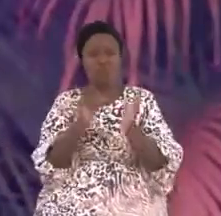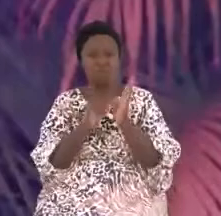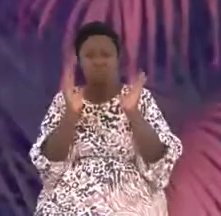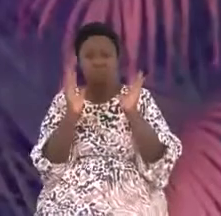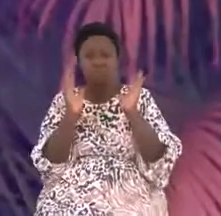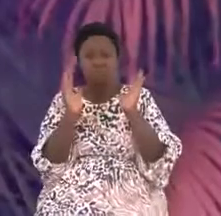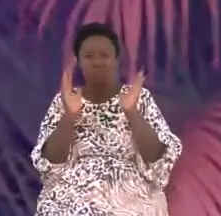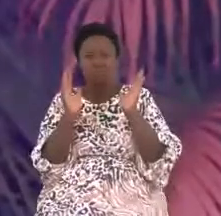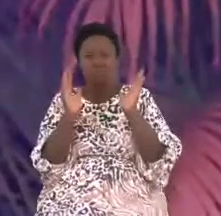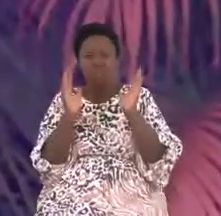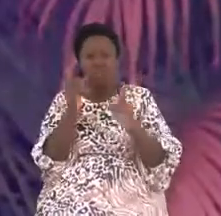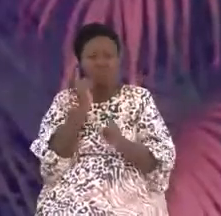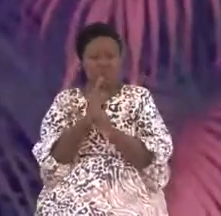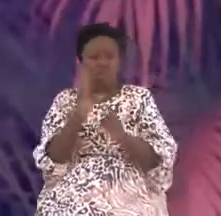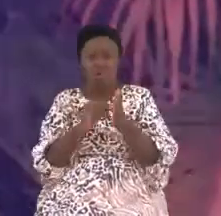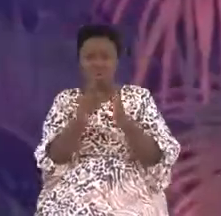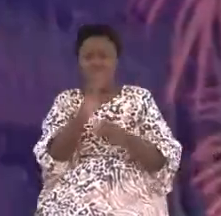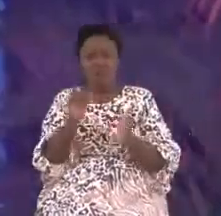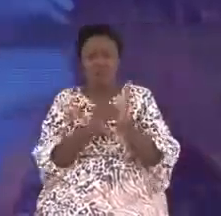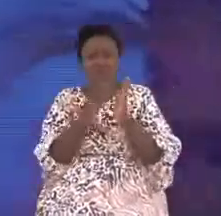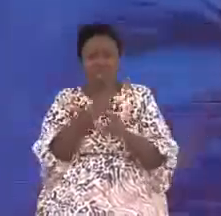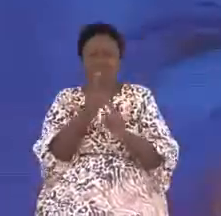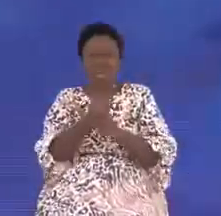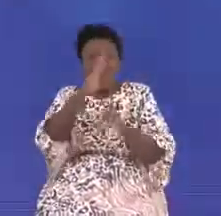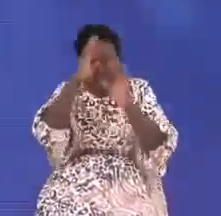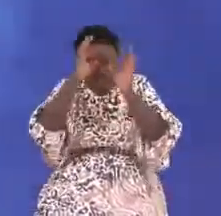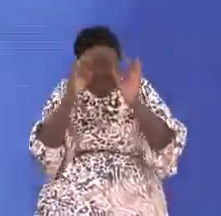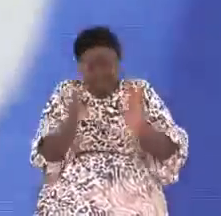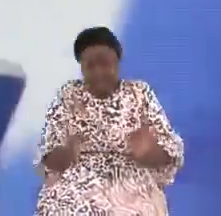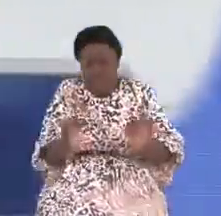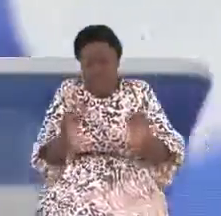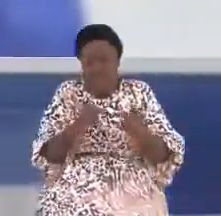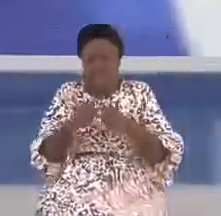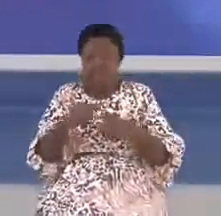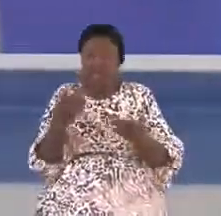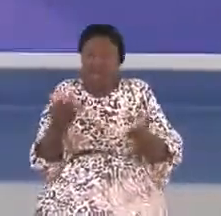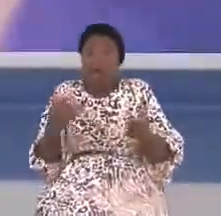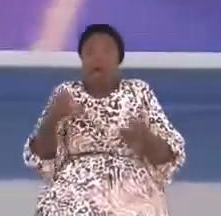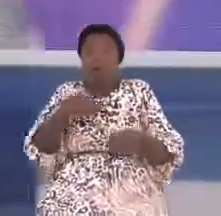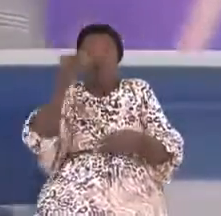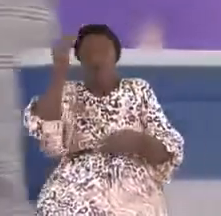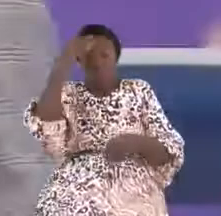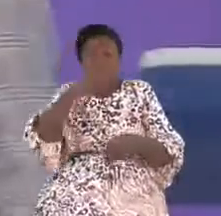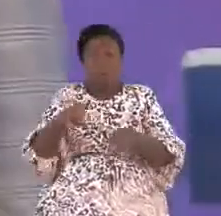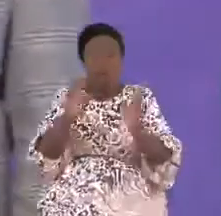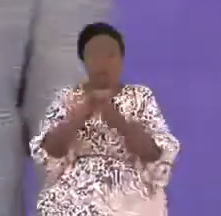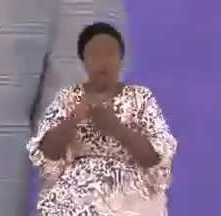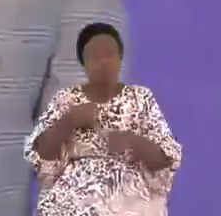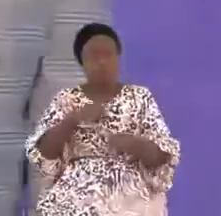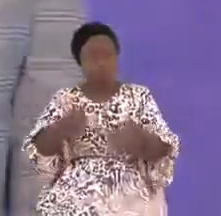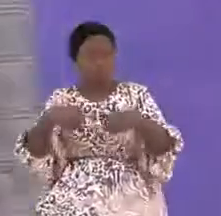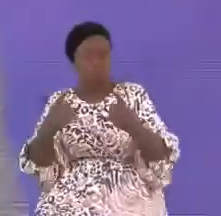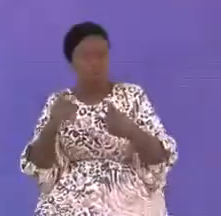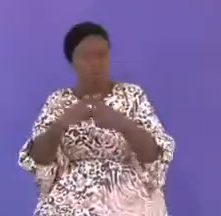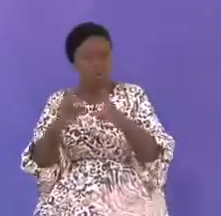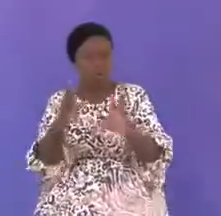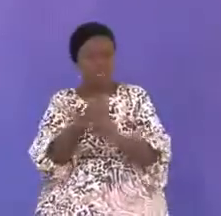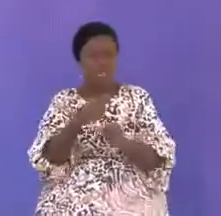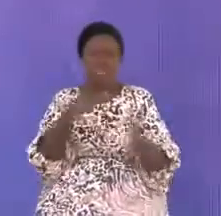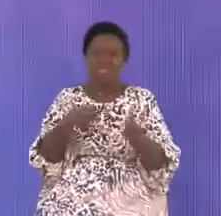their own accord they searched we knew that we will wait to get this